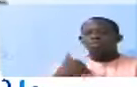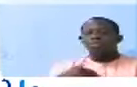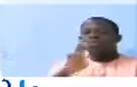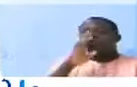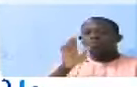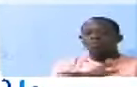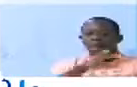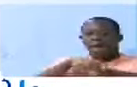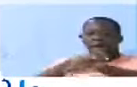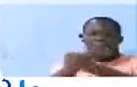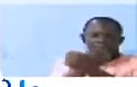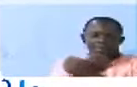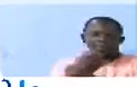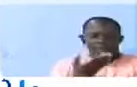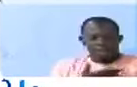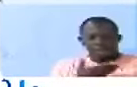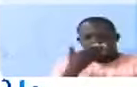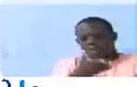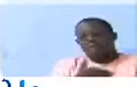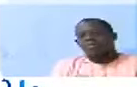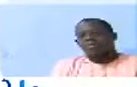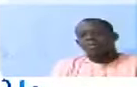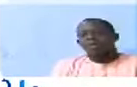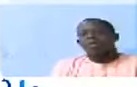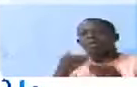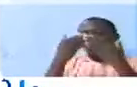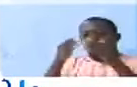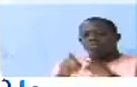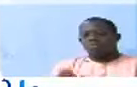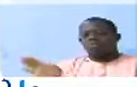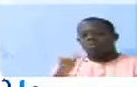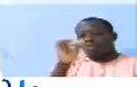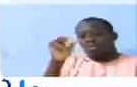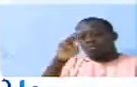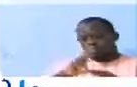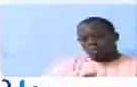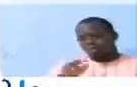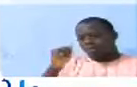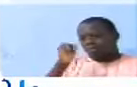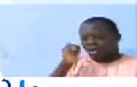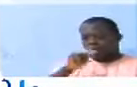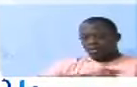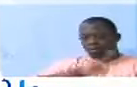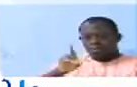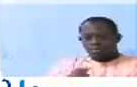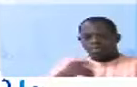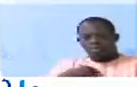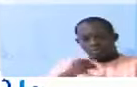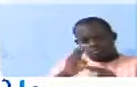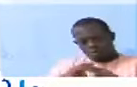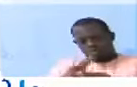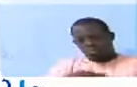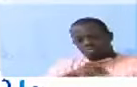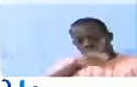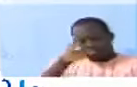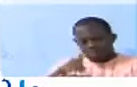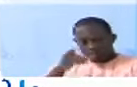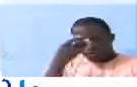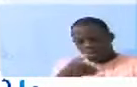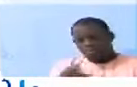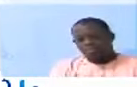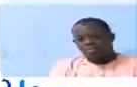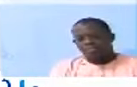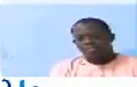arrested. Then they told me to go and sit behind the counter. That's where I sat down.